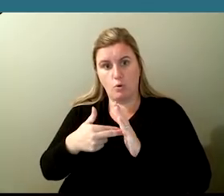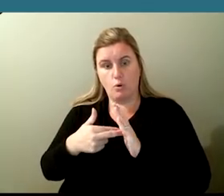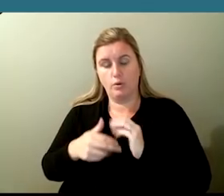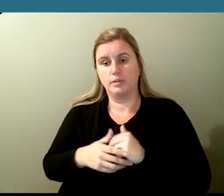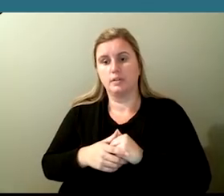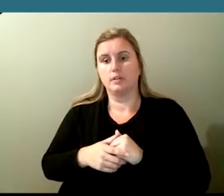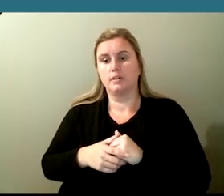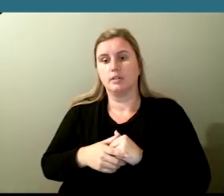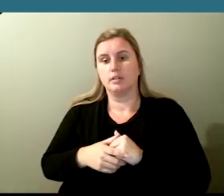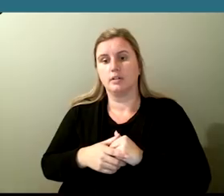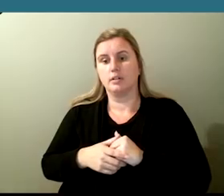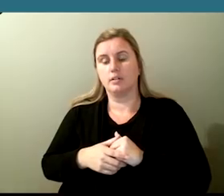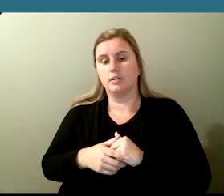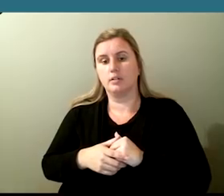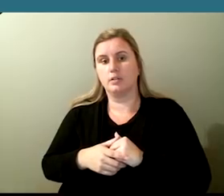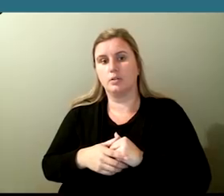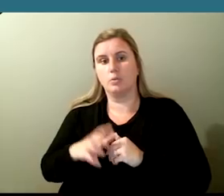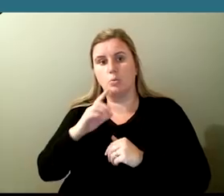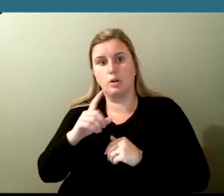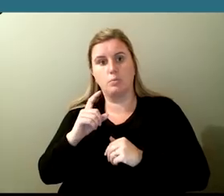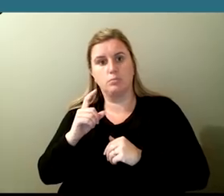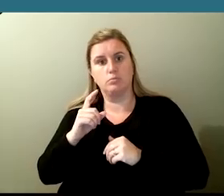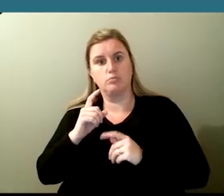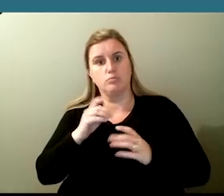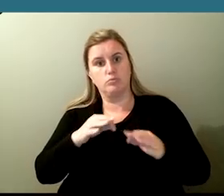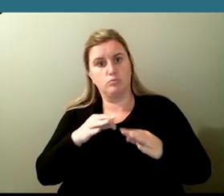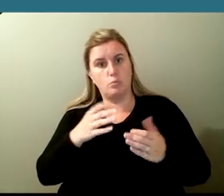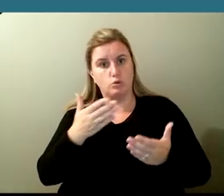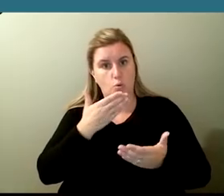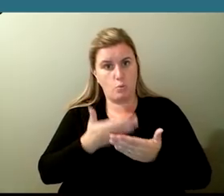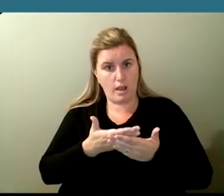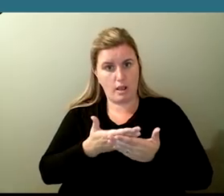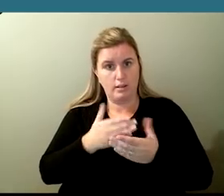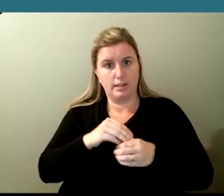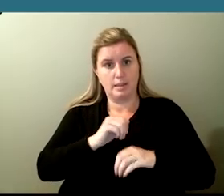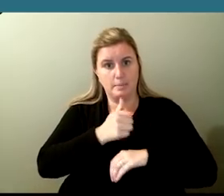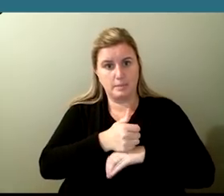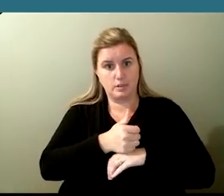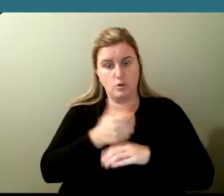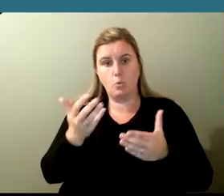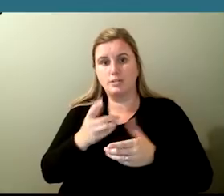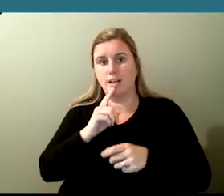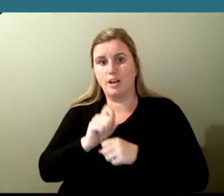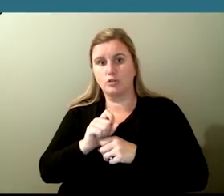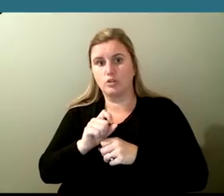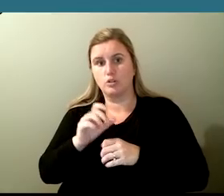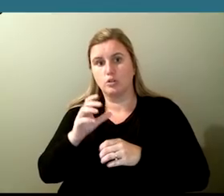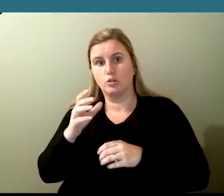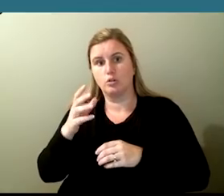say, describe what's going well in implementation and what is actually going